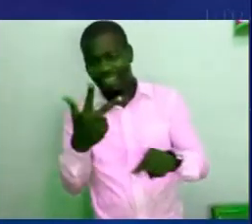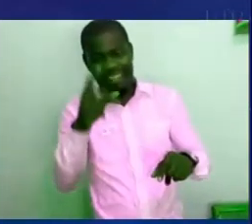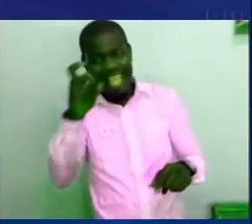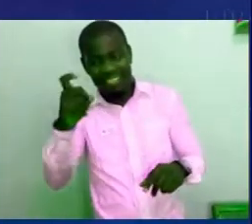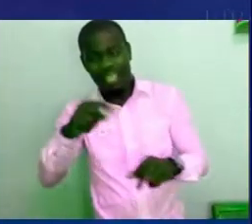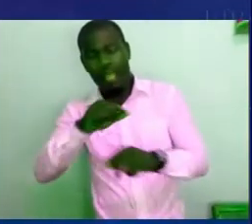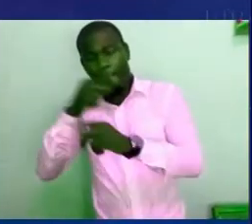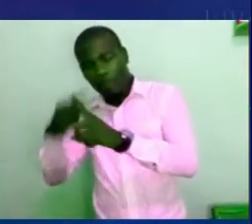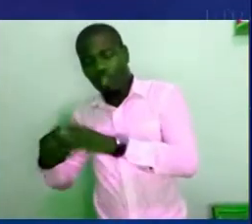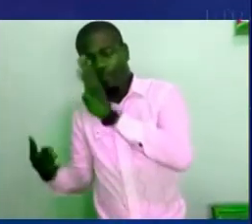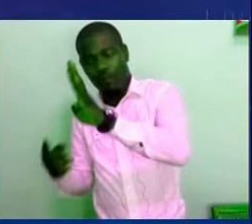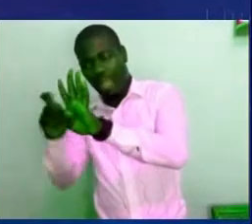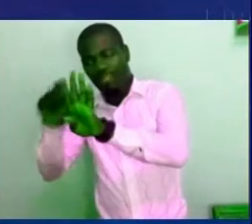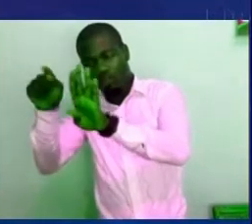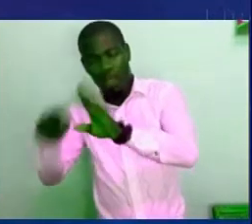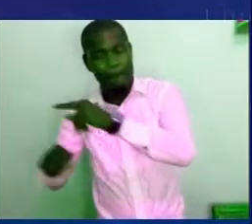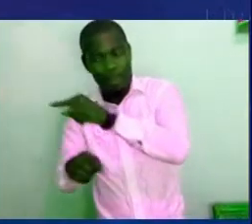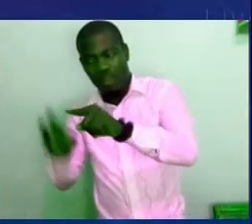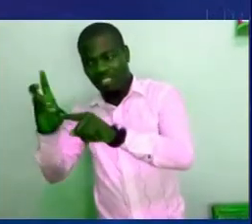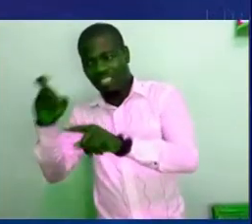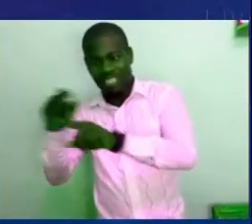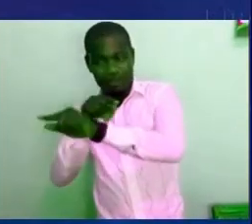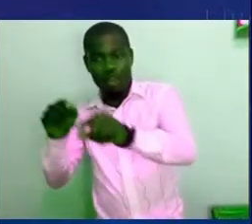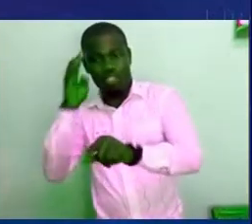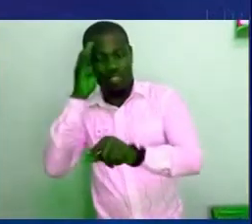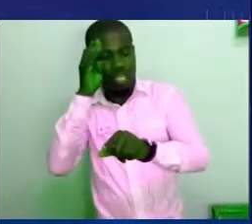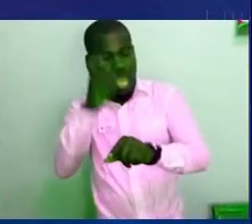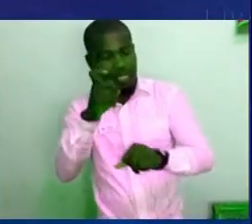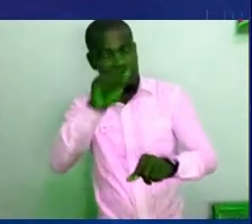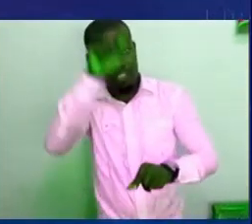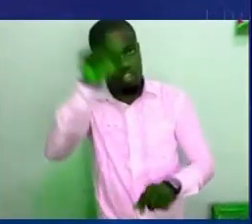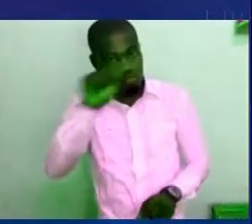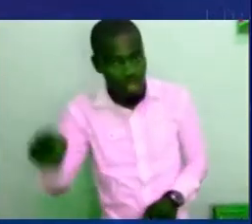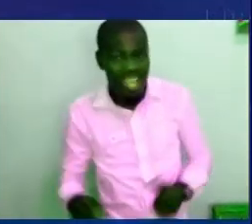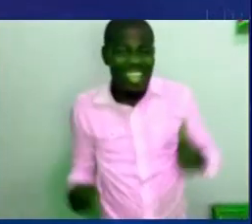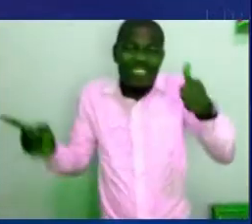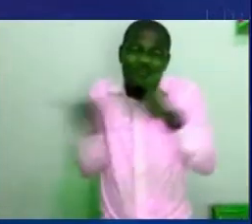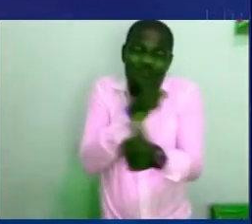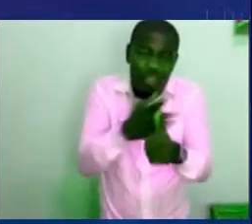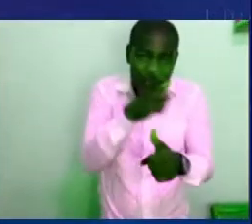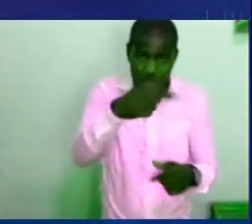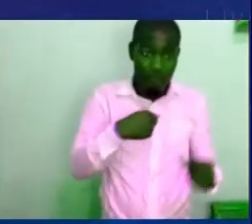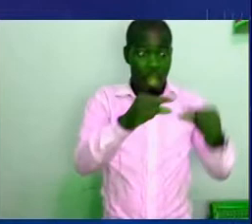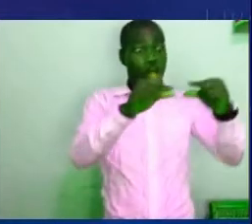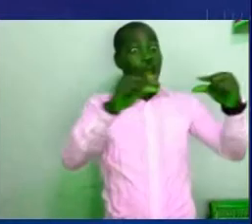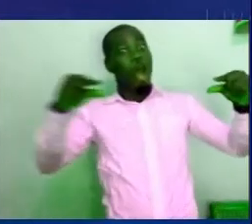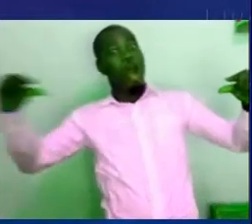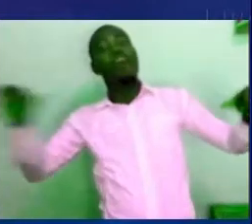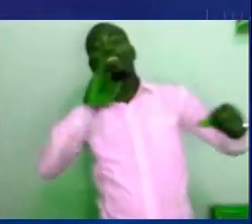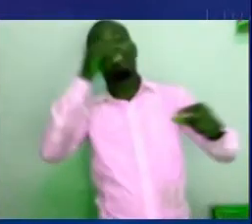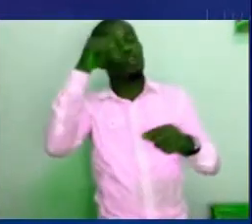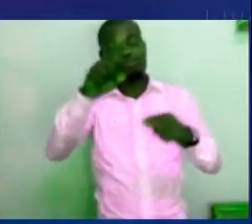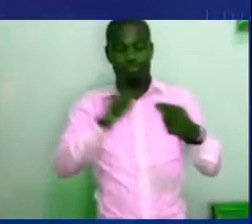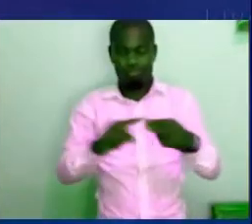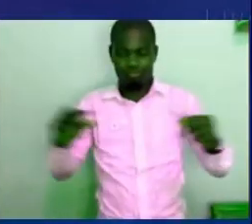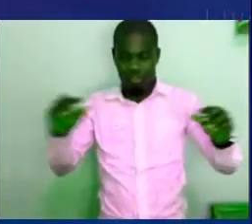Simplify 2x squared minus 3x plus 4x squared minus 6ax minus x squared. Now, the first thing to do